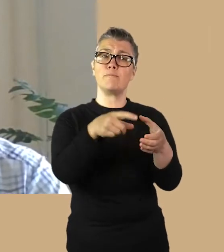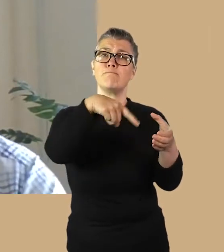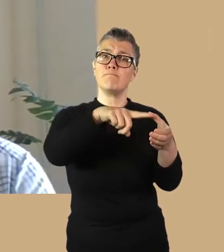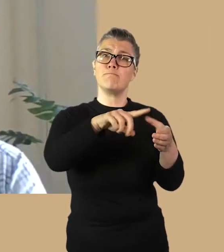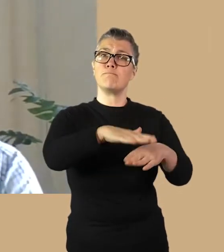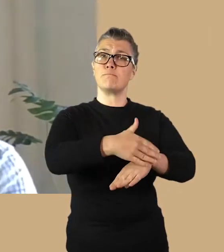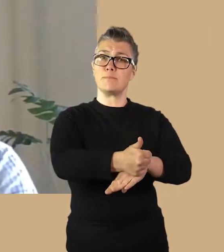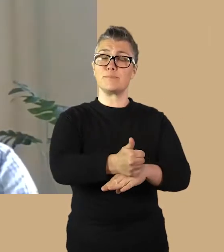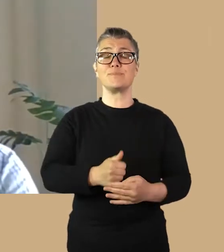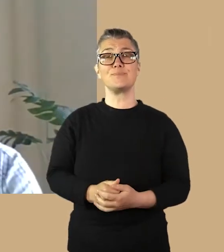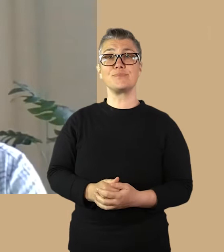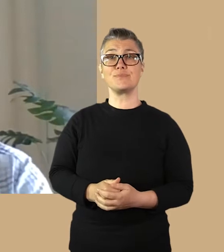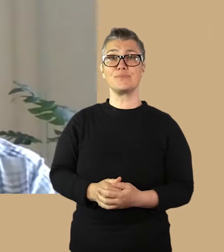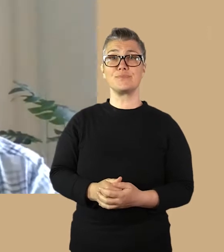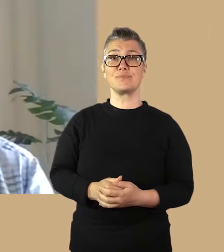group.